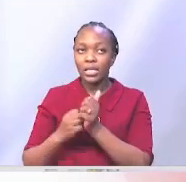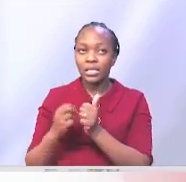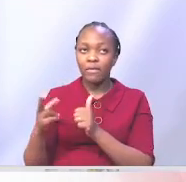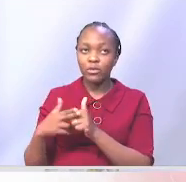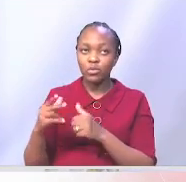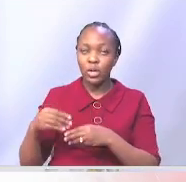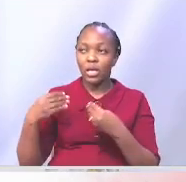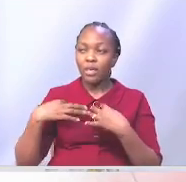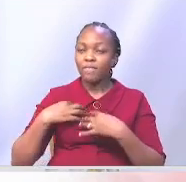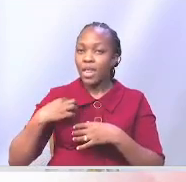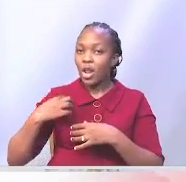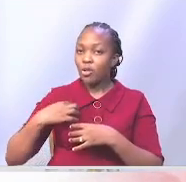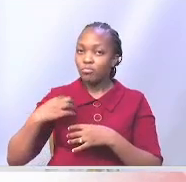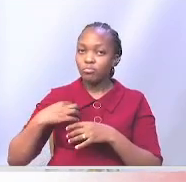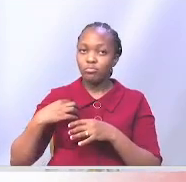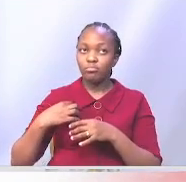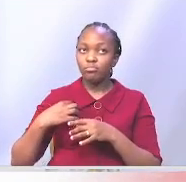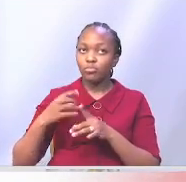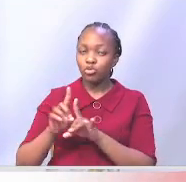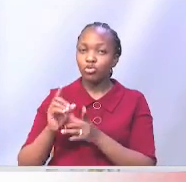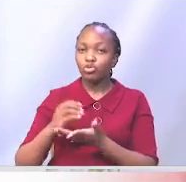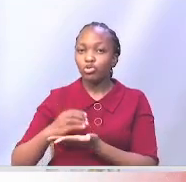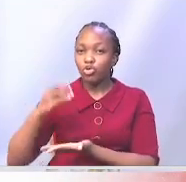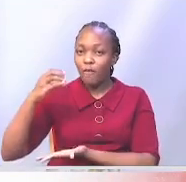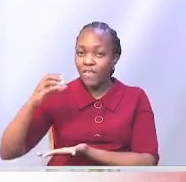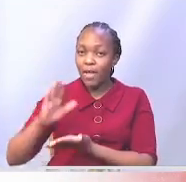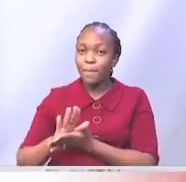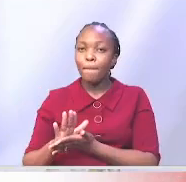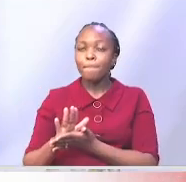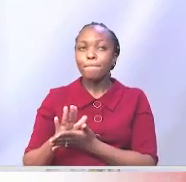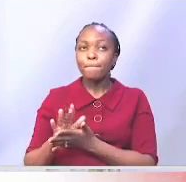jersey and trophy. And for ladies, we had